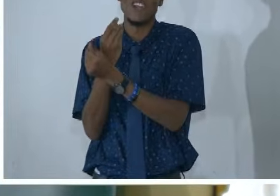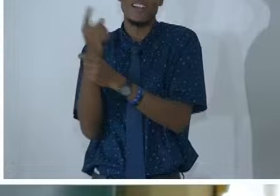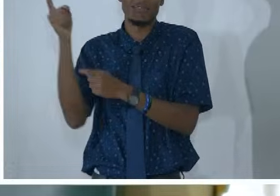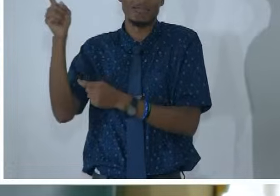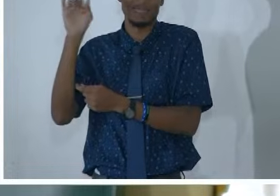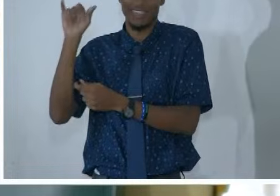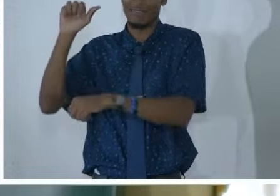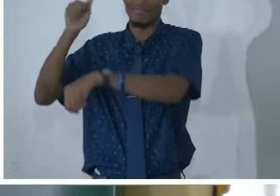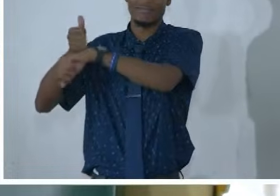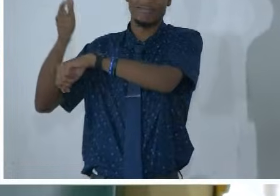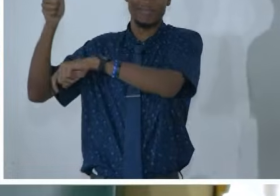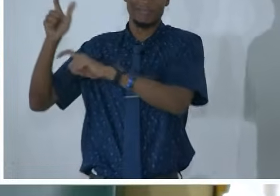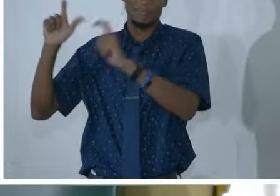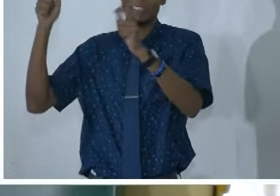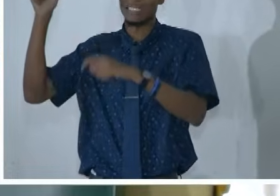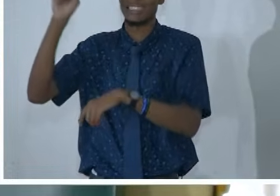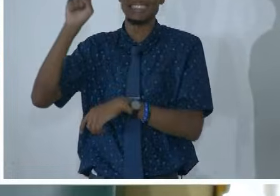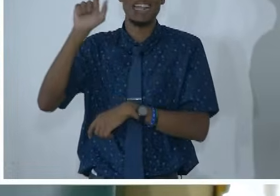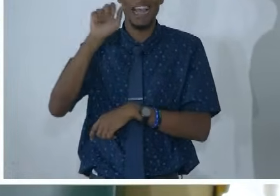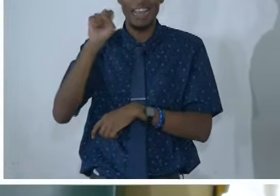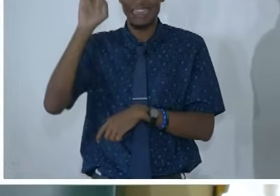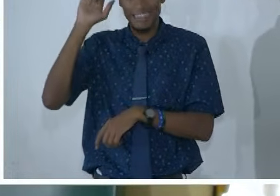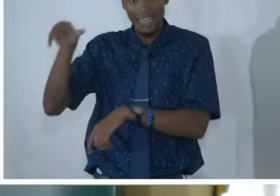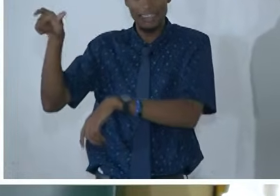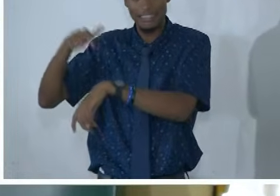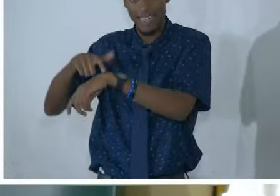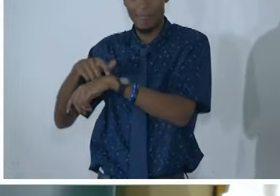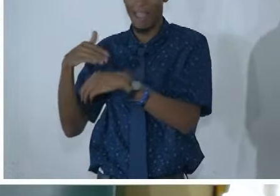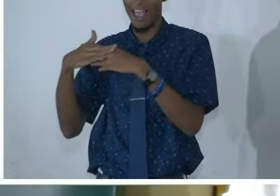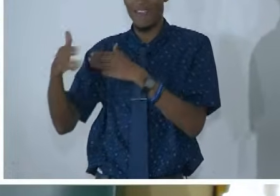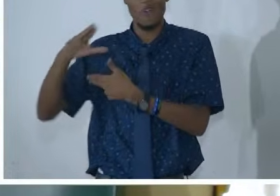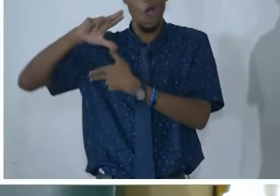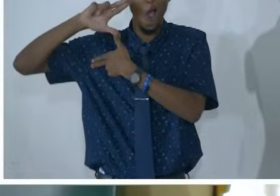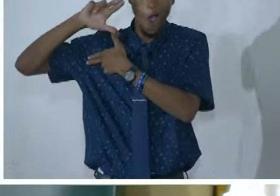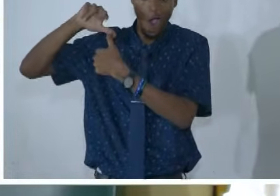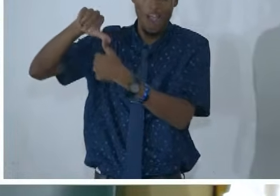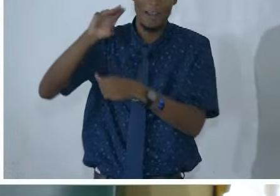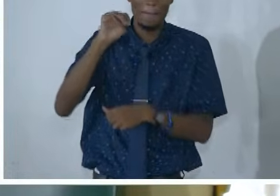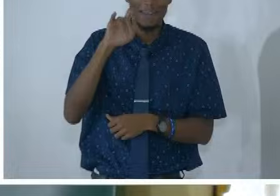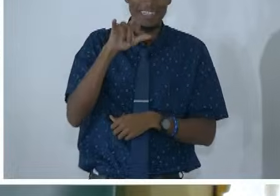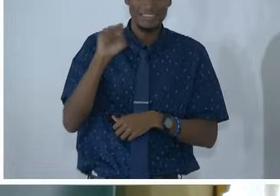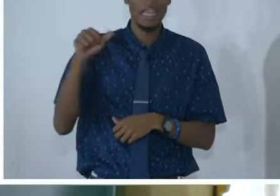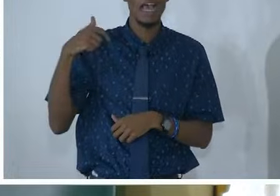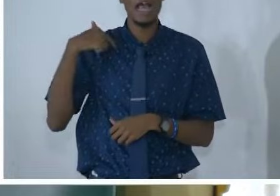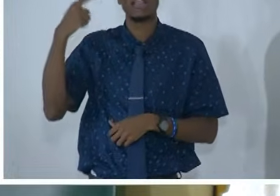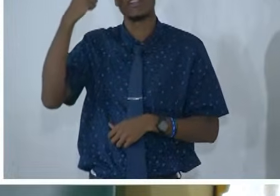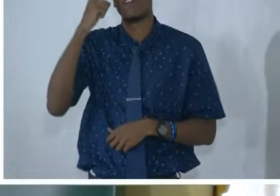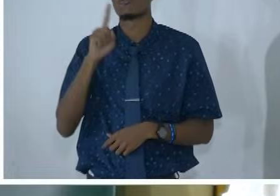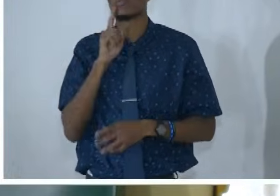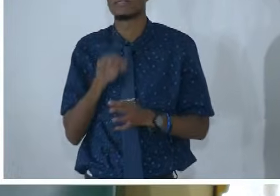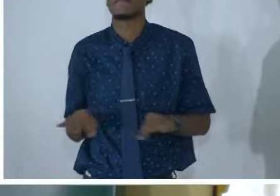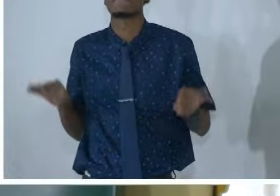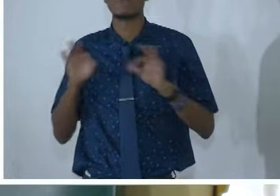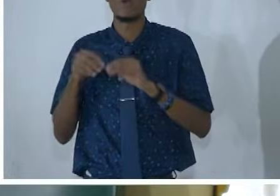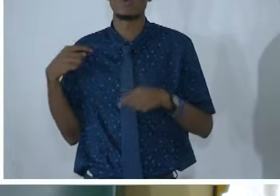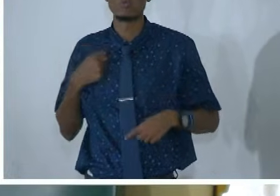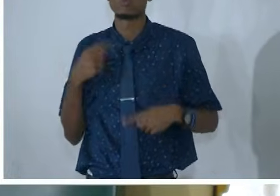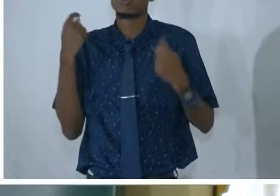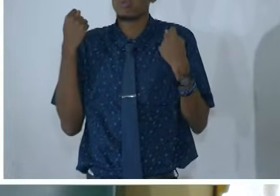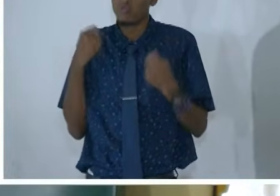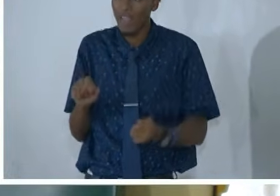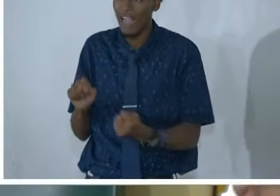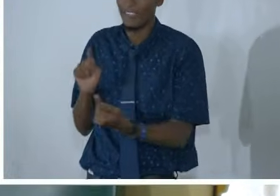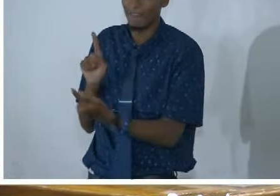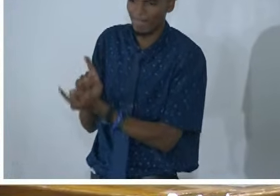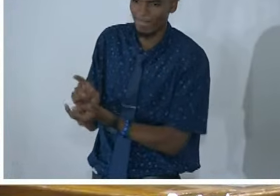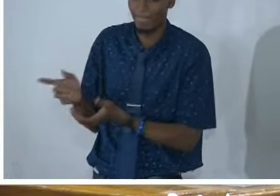reopening. It was at that time I felt it was critical that we engage at the highest level. Because as